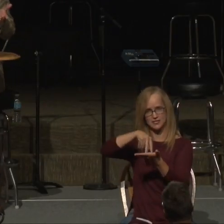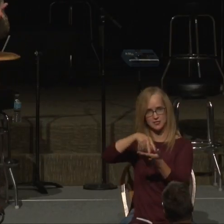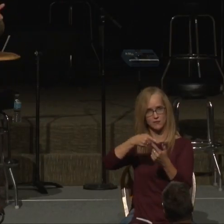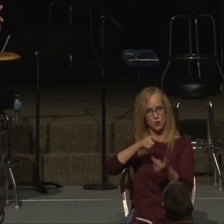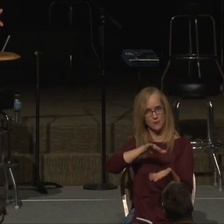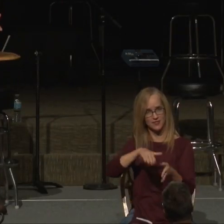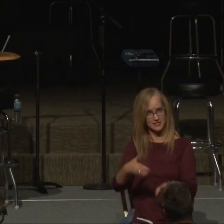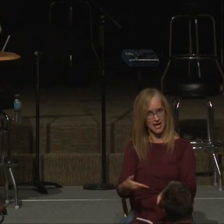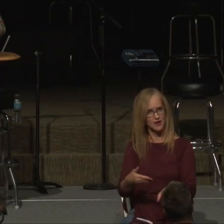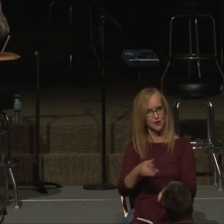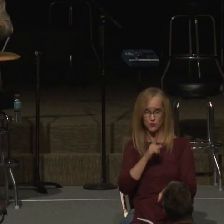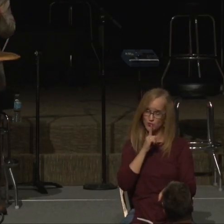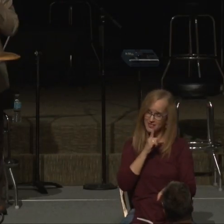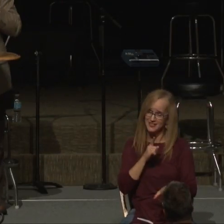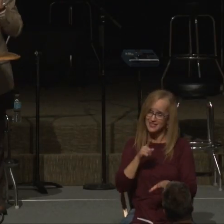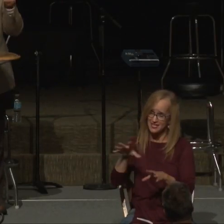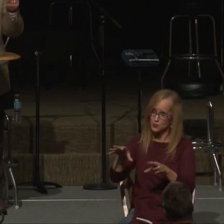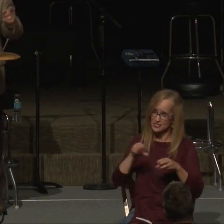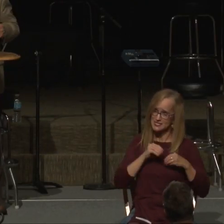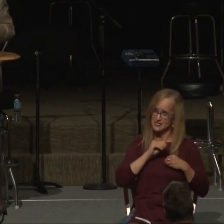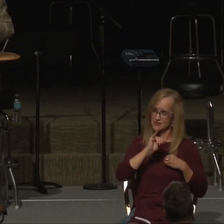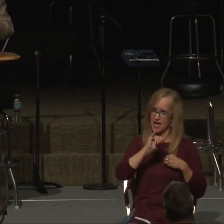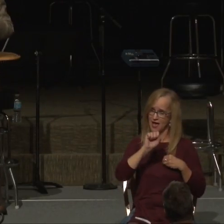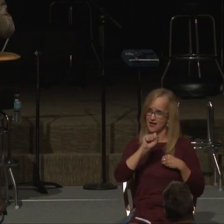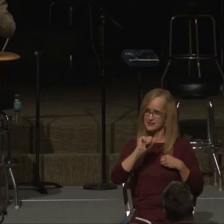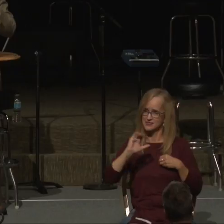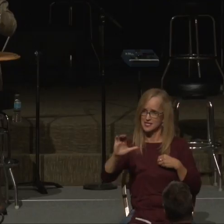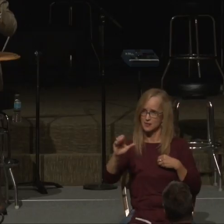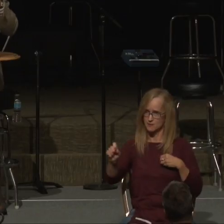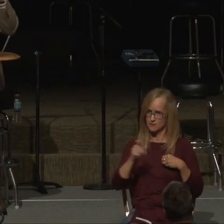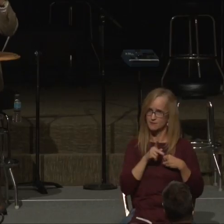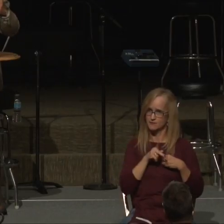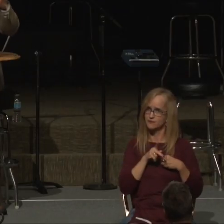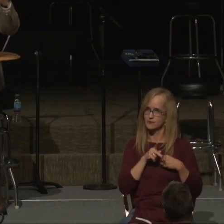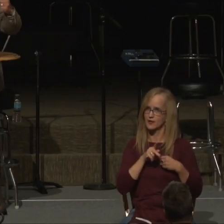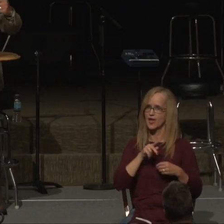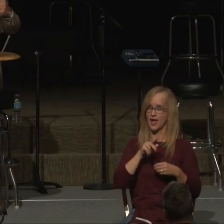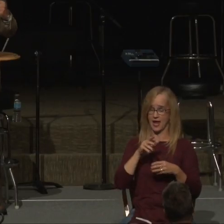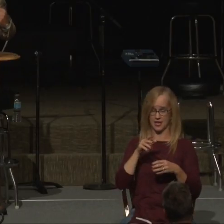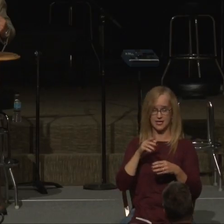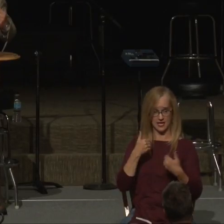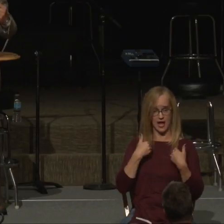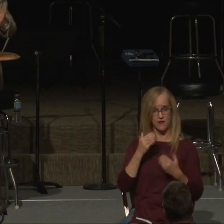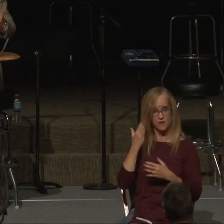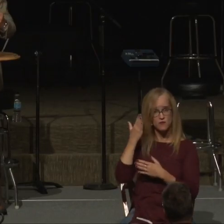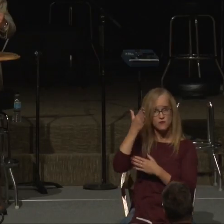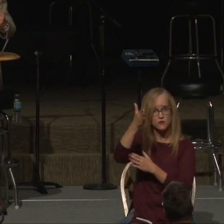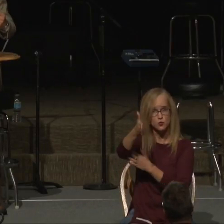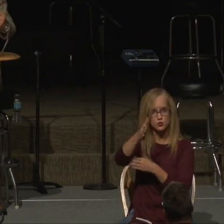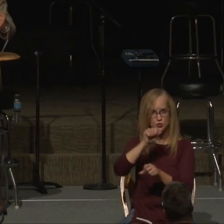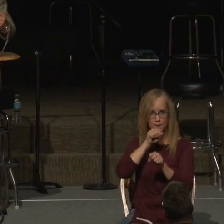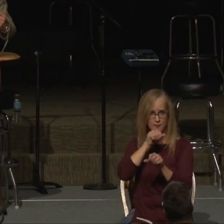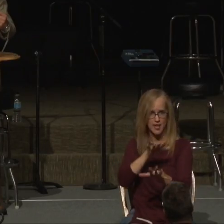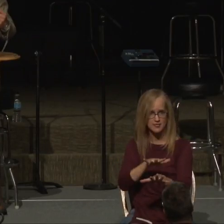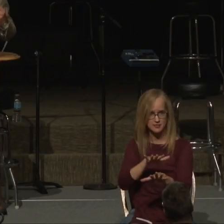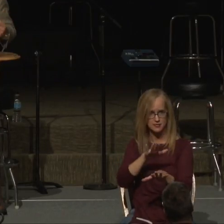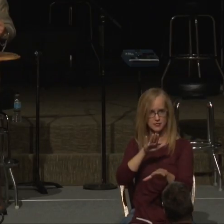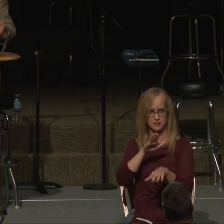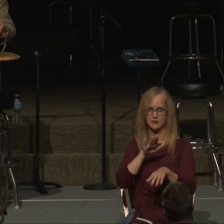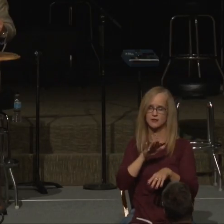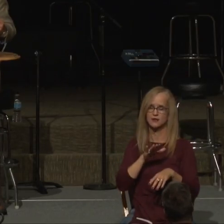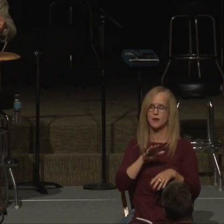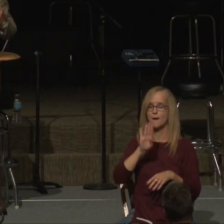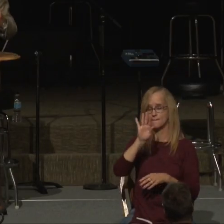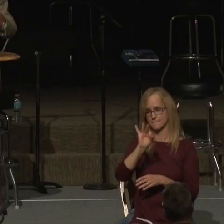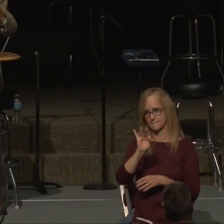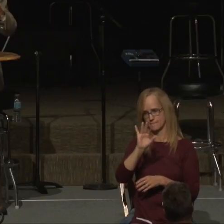figuratively speaking, he did receive him back. By faith, Isaac invoked future blessing on Jacob and Esau. By